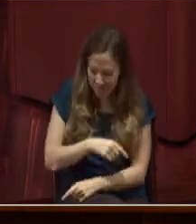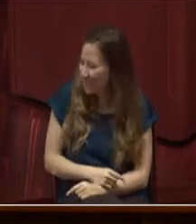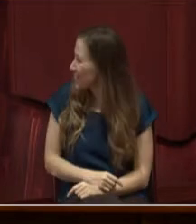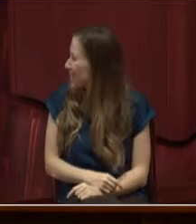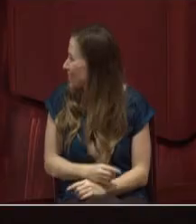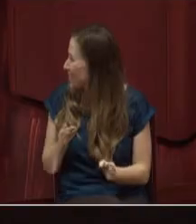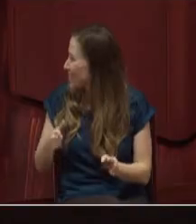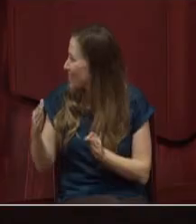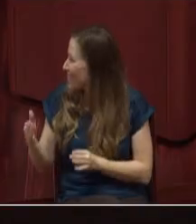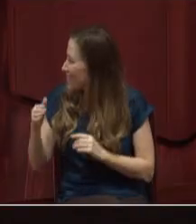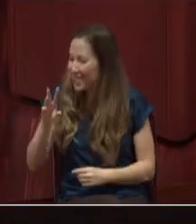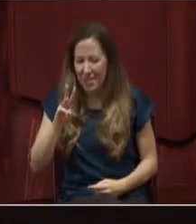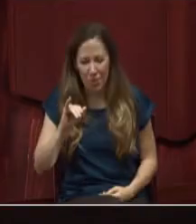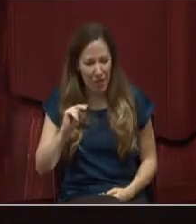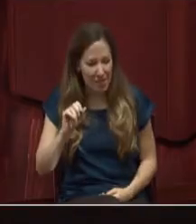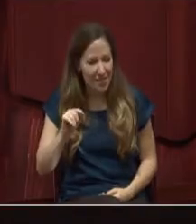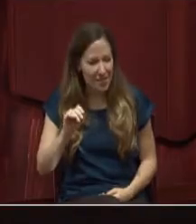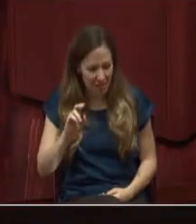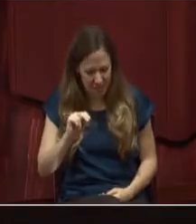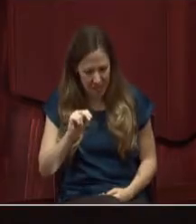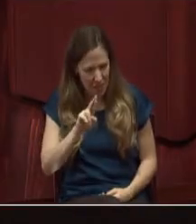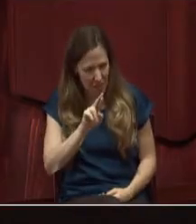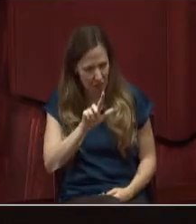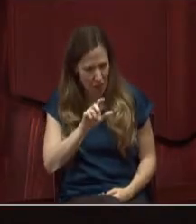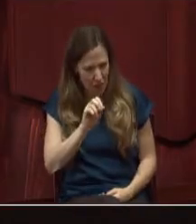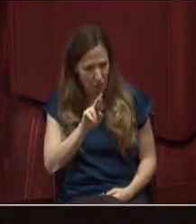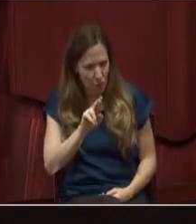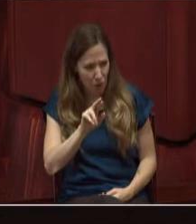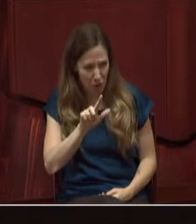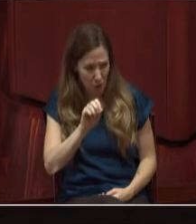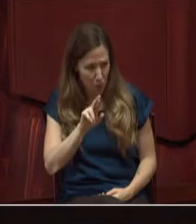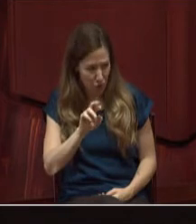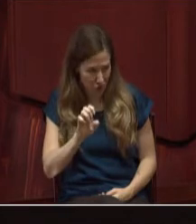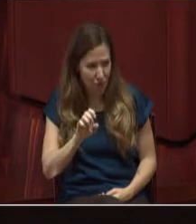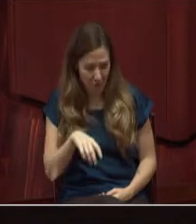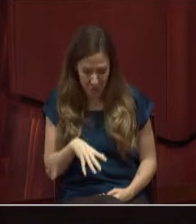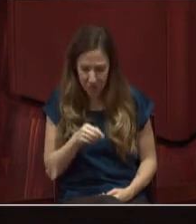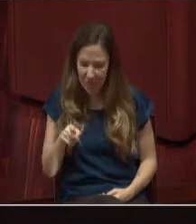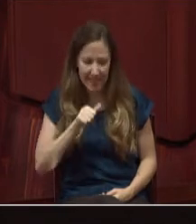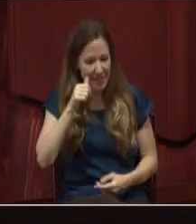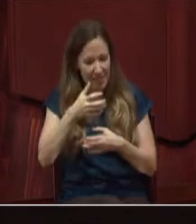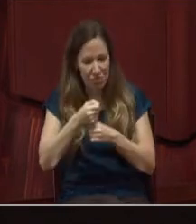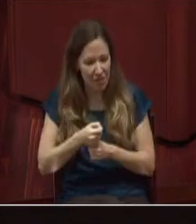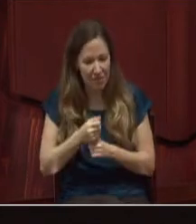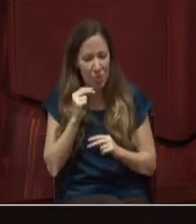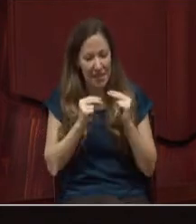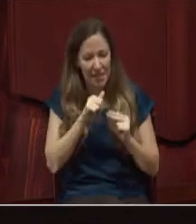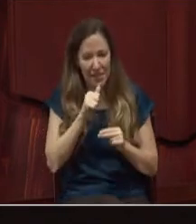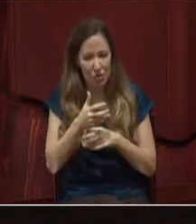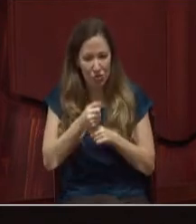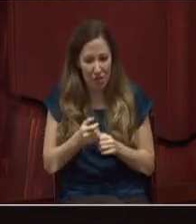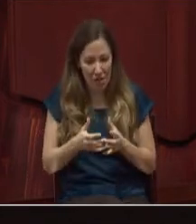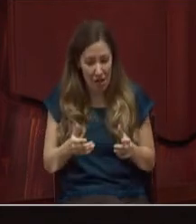to Winston Lord. Nixon distrusted most bureaucracies, particularly State Department, Foreign Service officers,